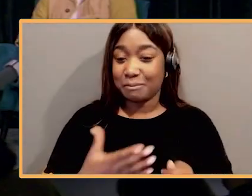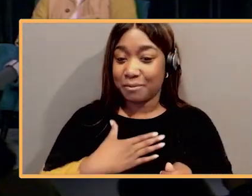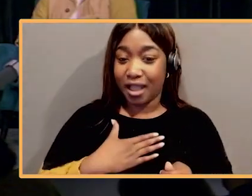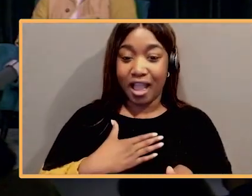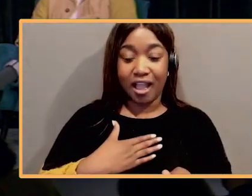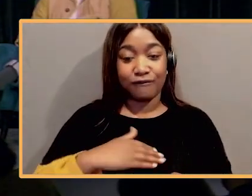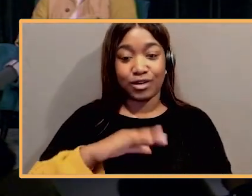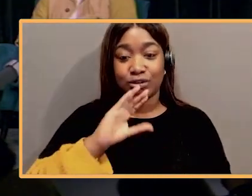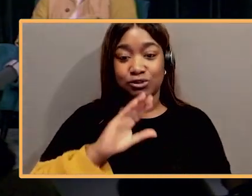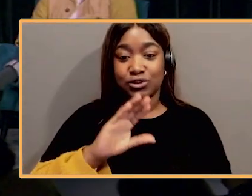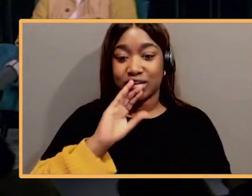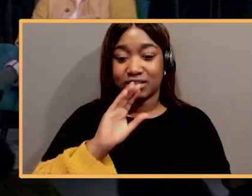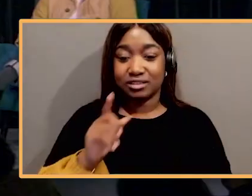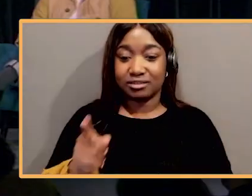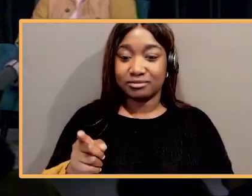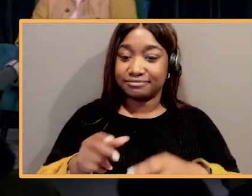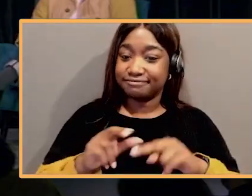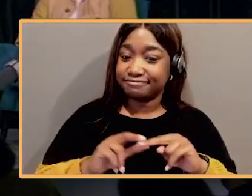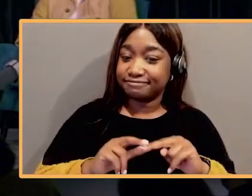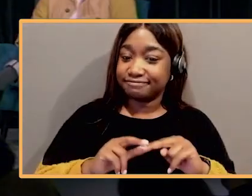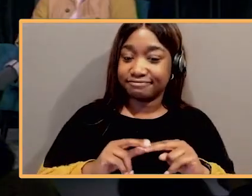Yes.